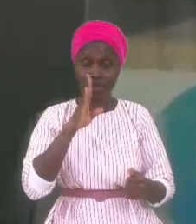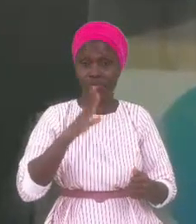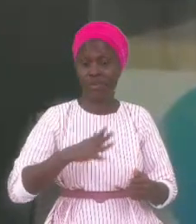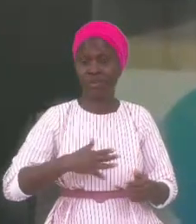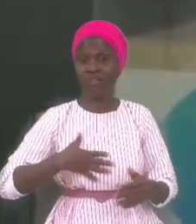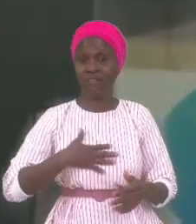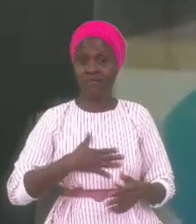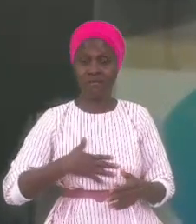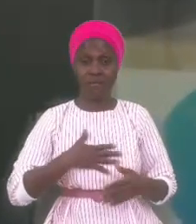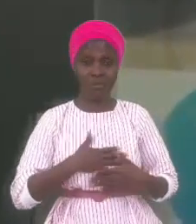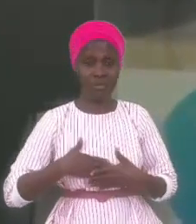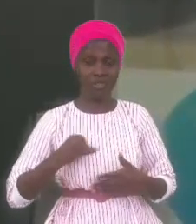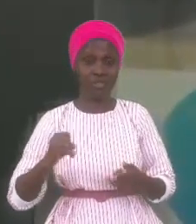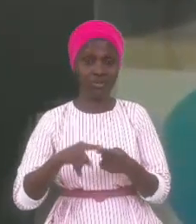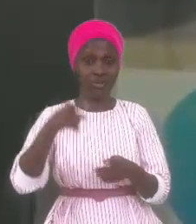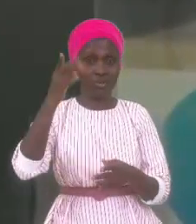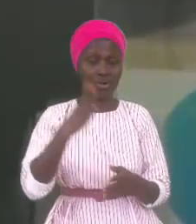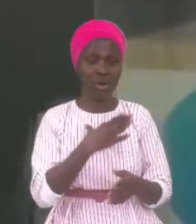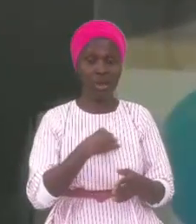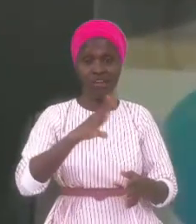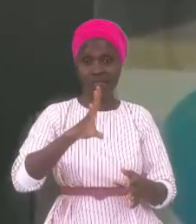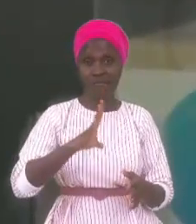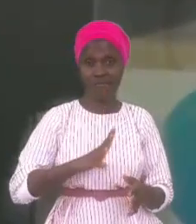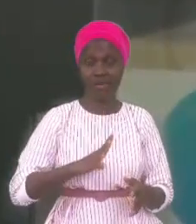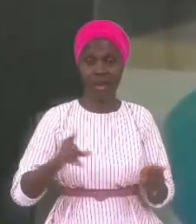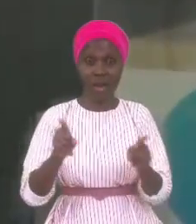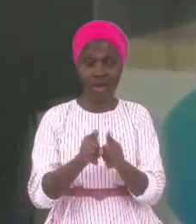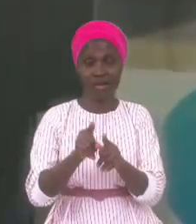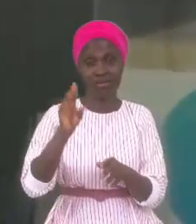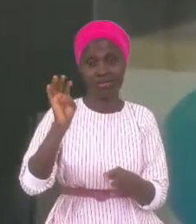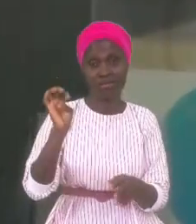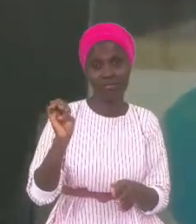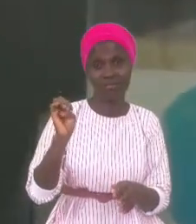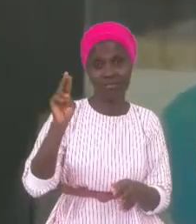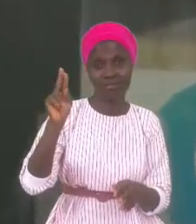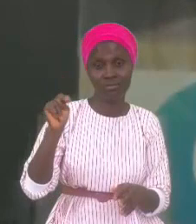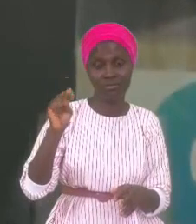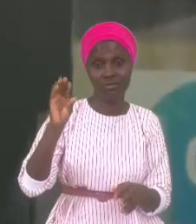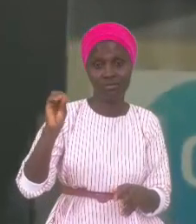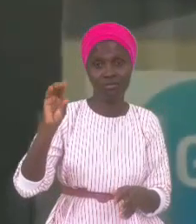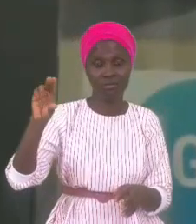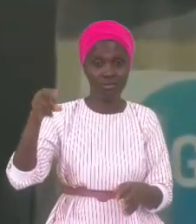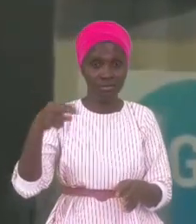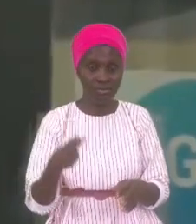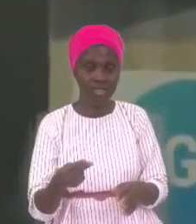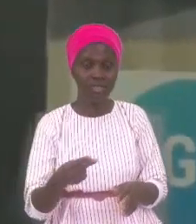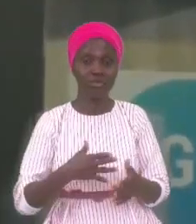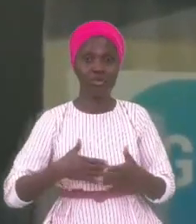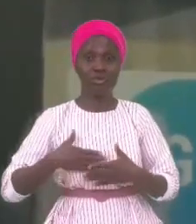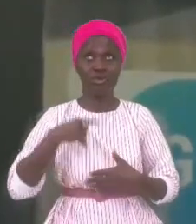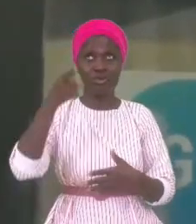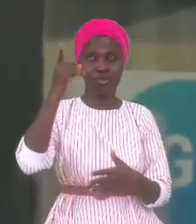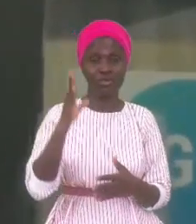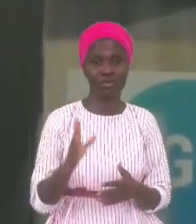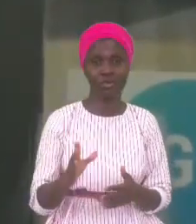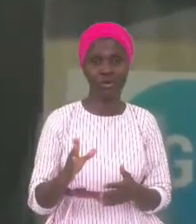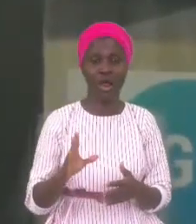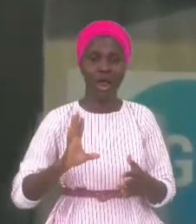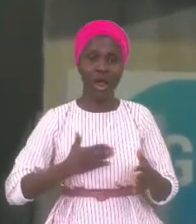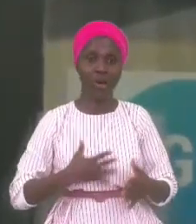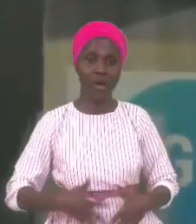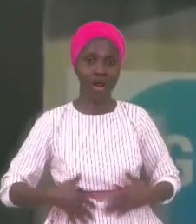Enoch walked with God, and he pleased God by faith. And our lives as the body of Christ, individuals,